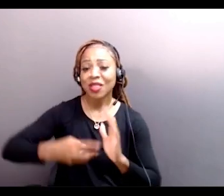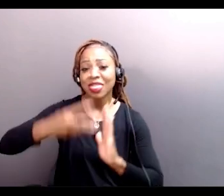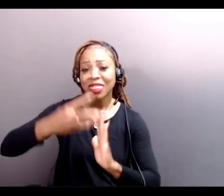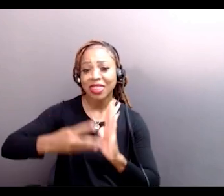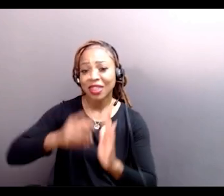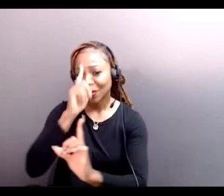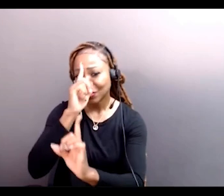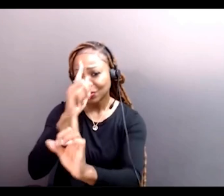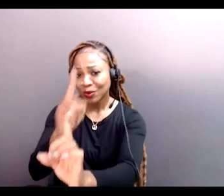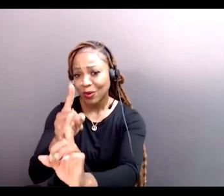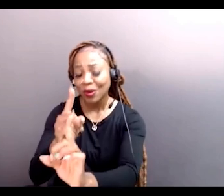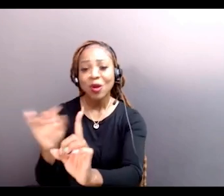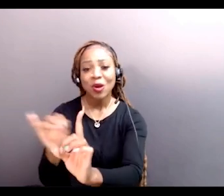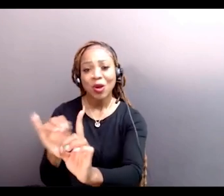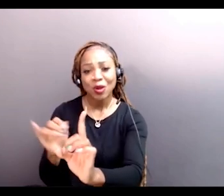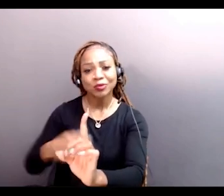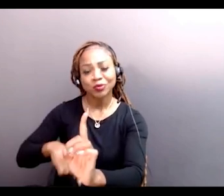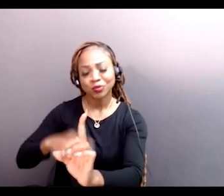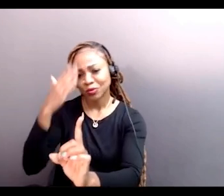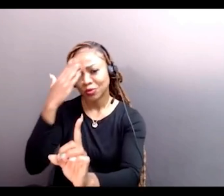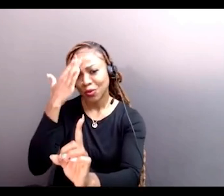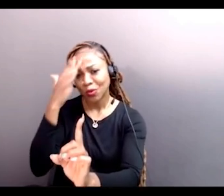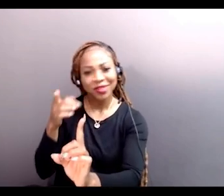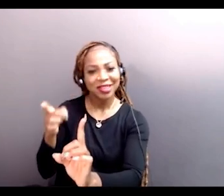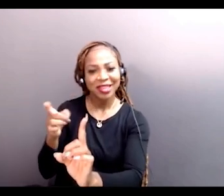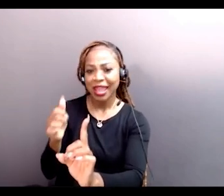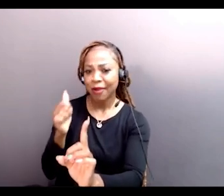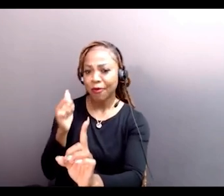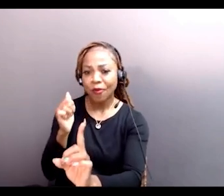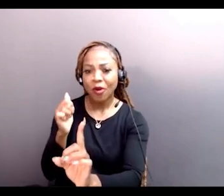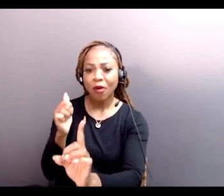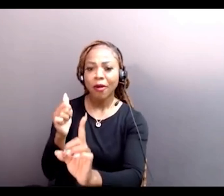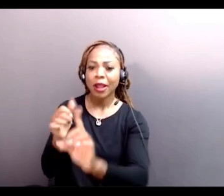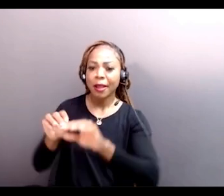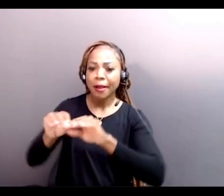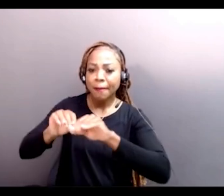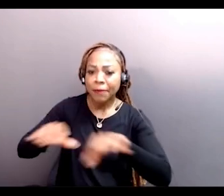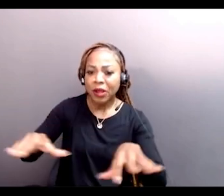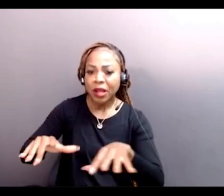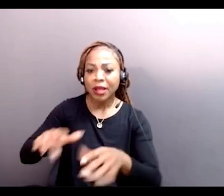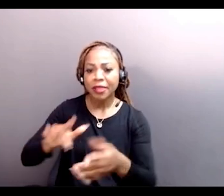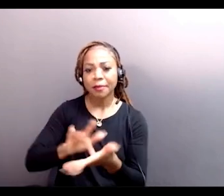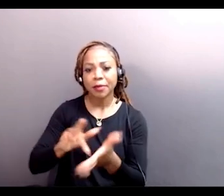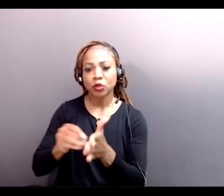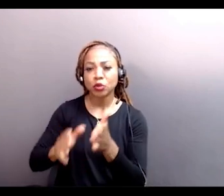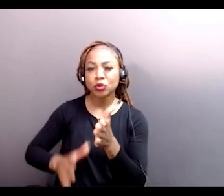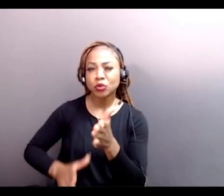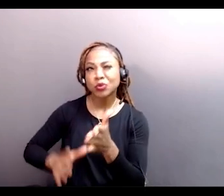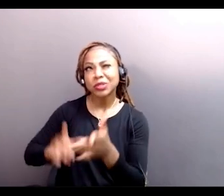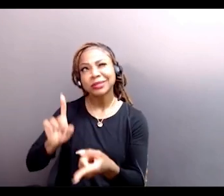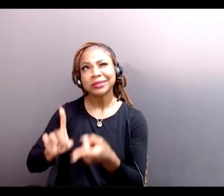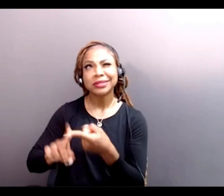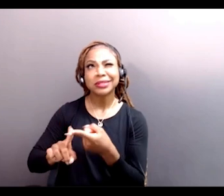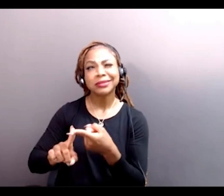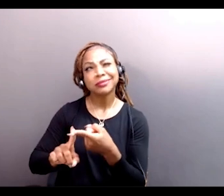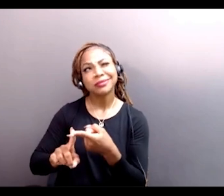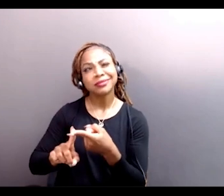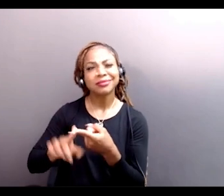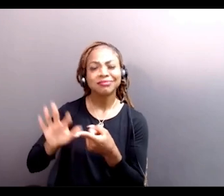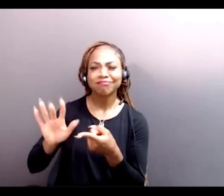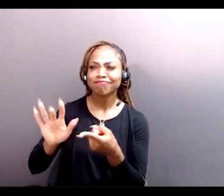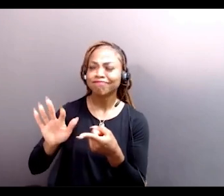and we're also well aware that they will not be rolled out to medical students across the country until